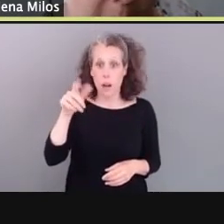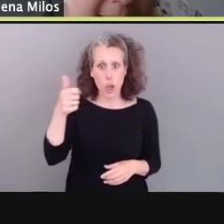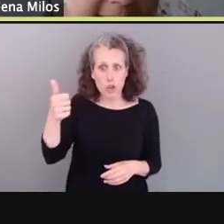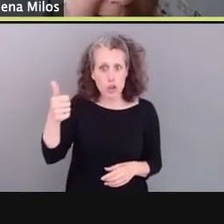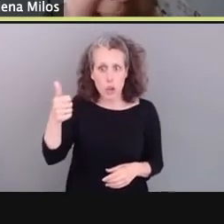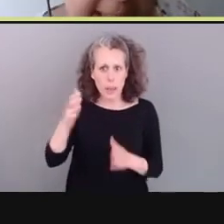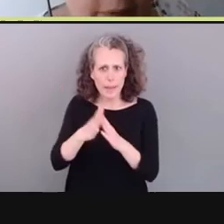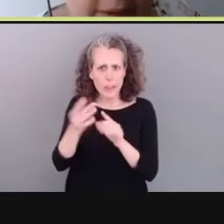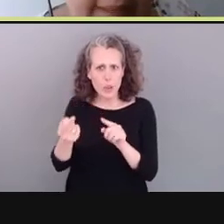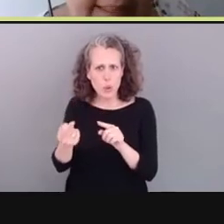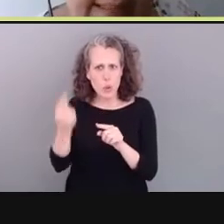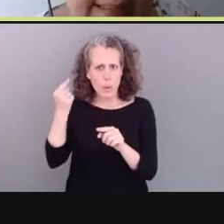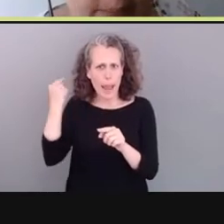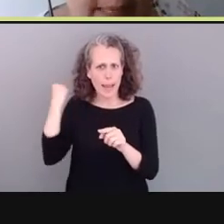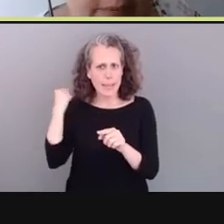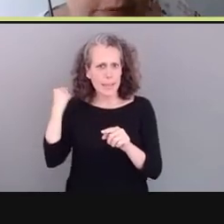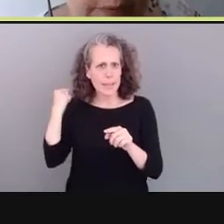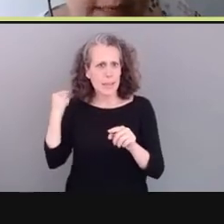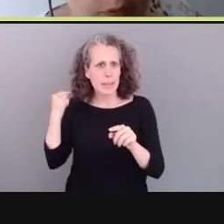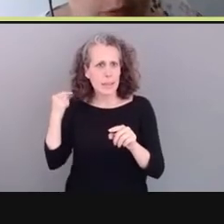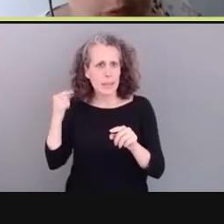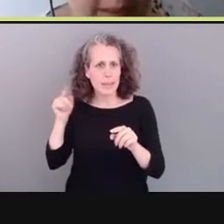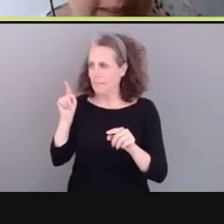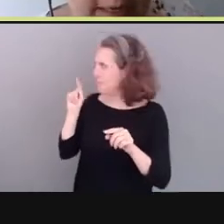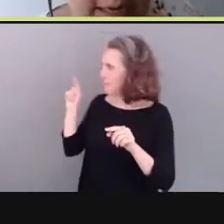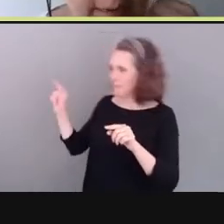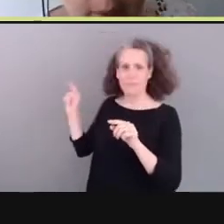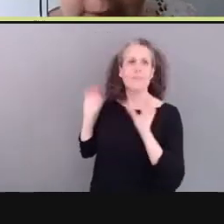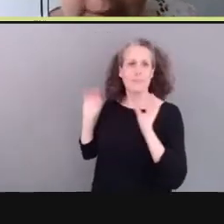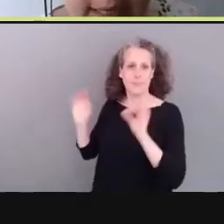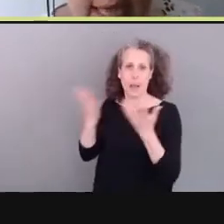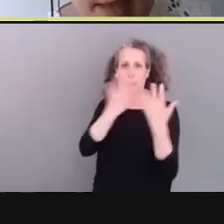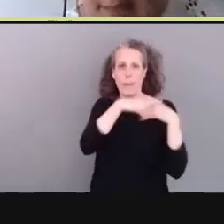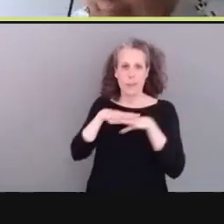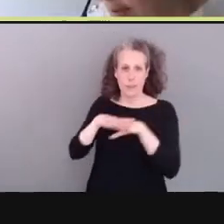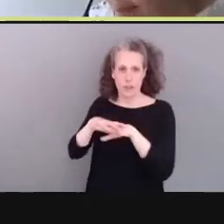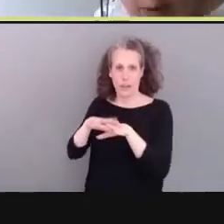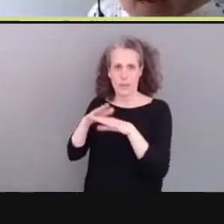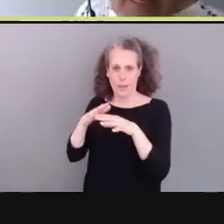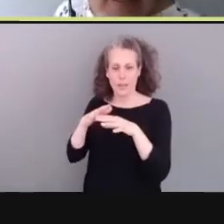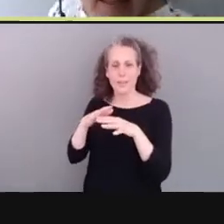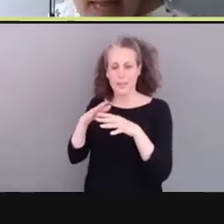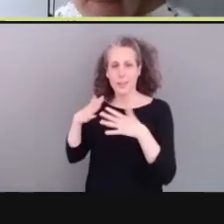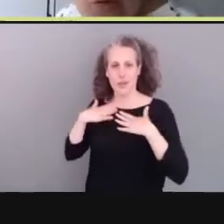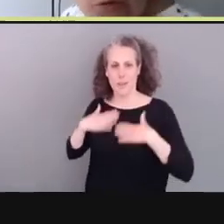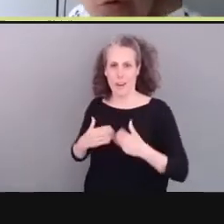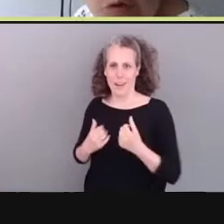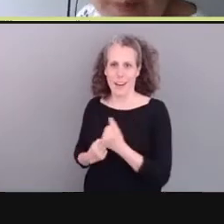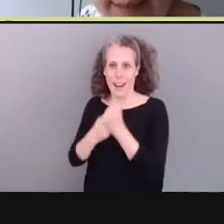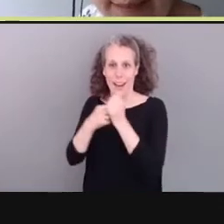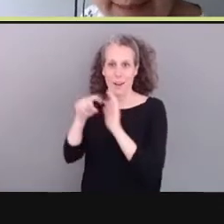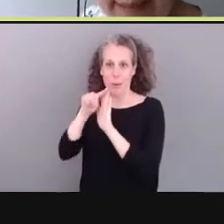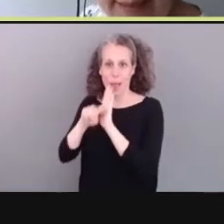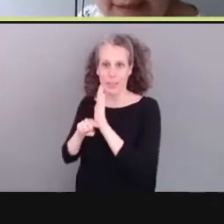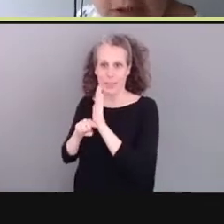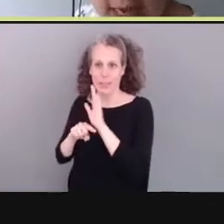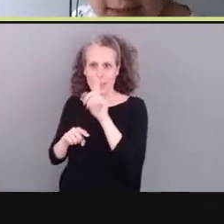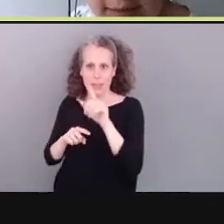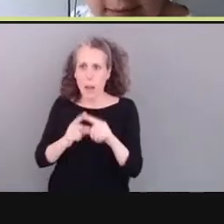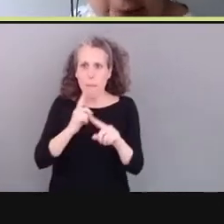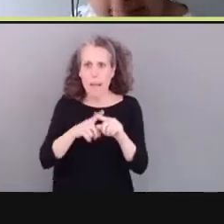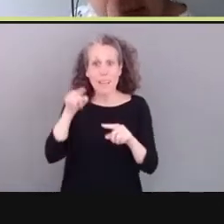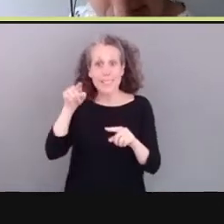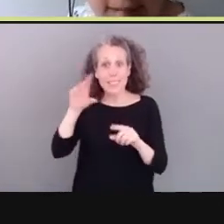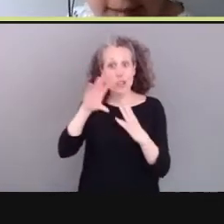to go back that one, this mainstreaming into humanitarian aid policy. But in the meanwhile, I've also dropped a link in the